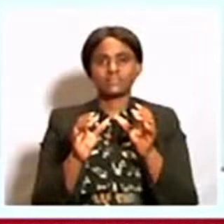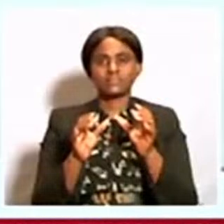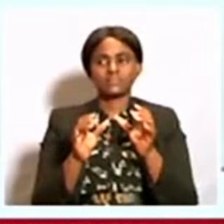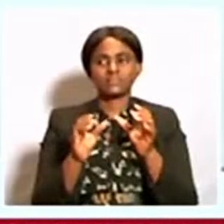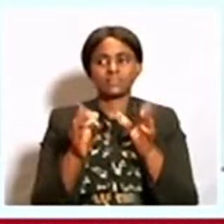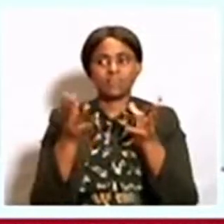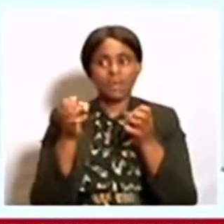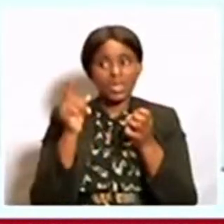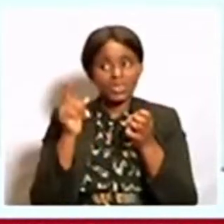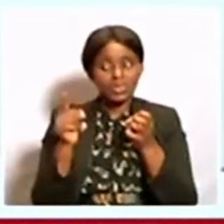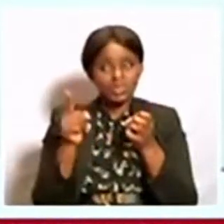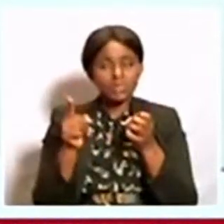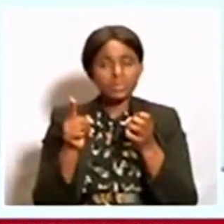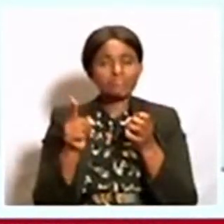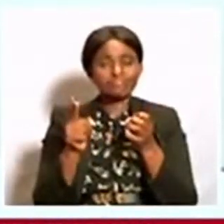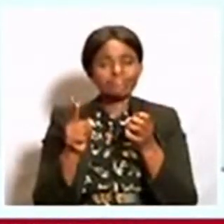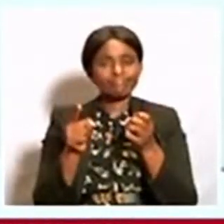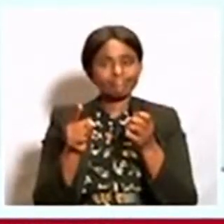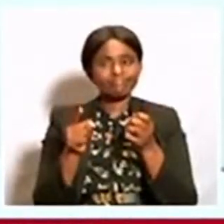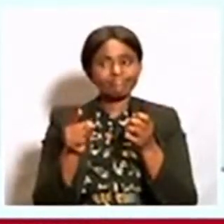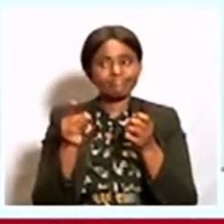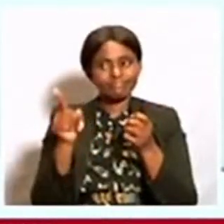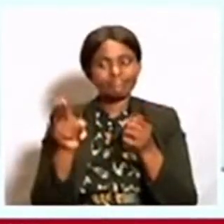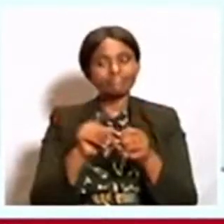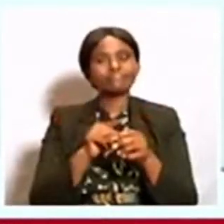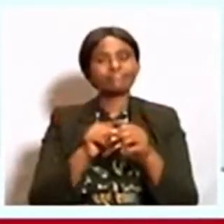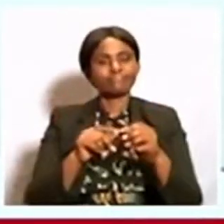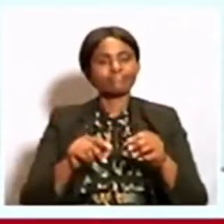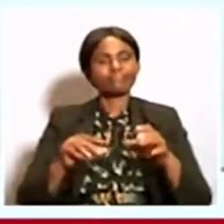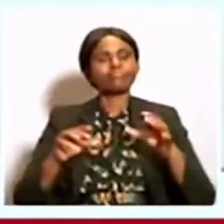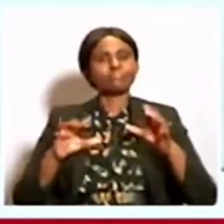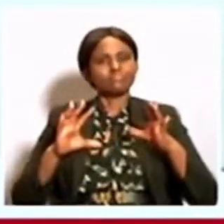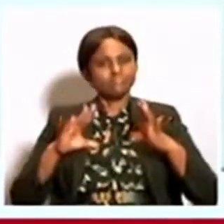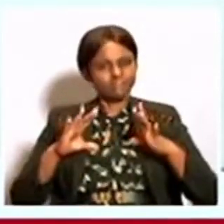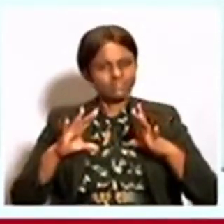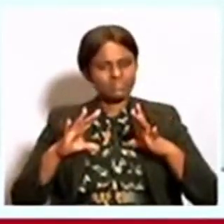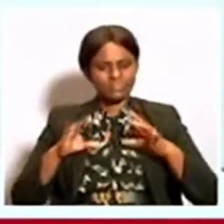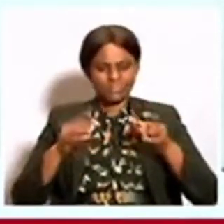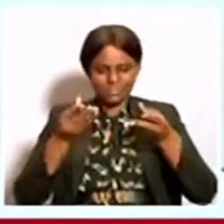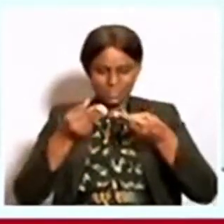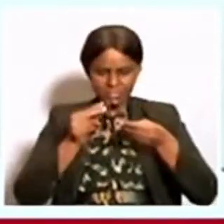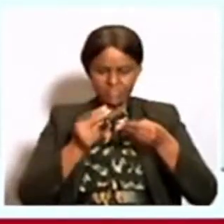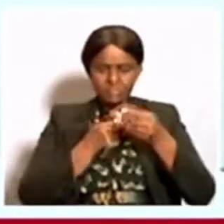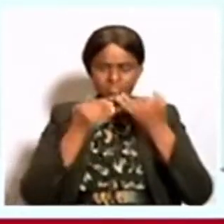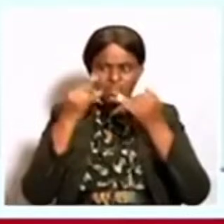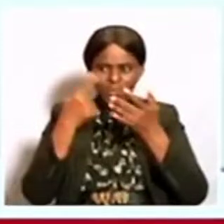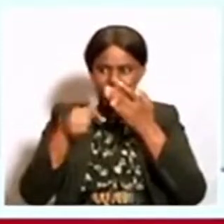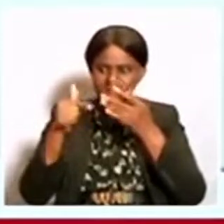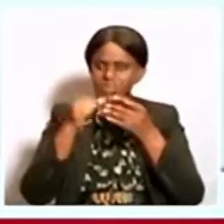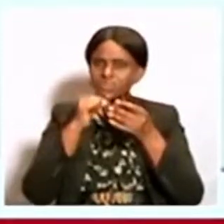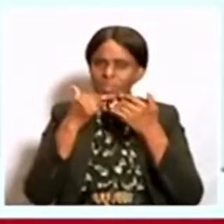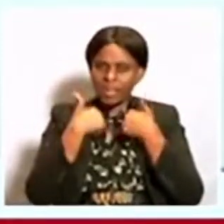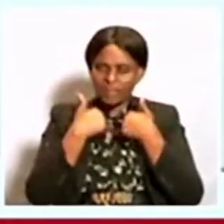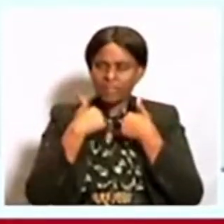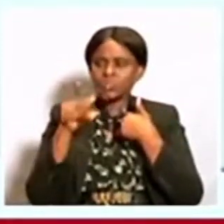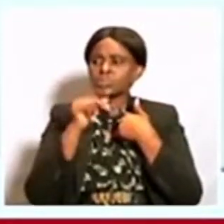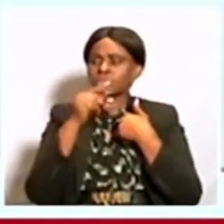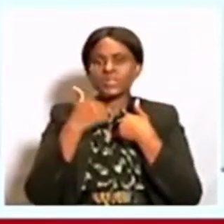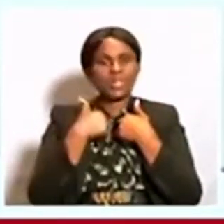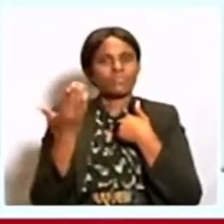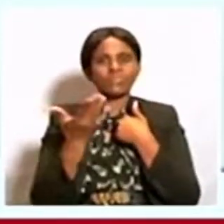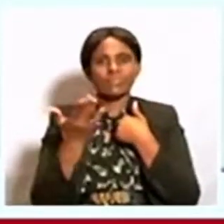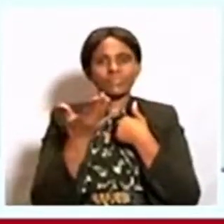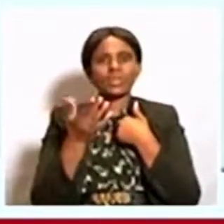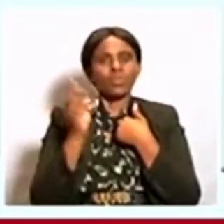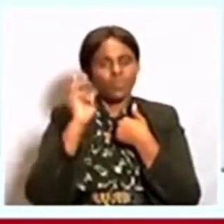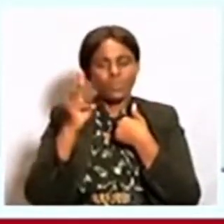We want you to be you relax and give us the information. What you don't have, Council Secretary, you don't have. We